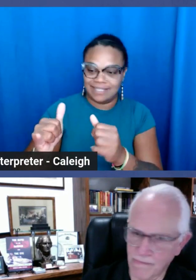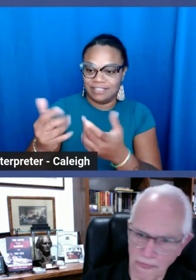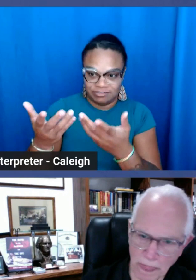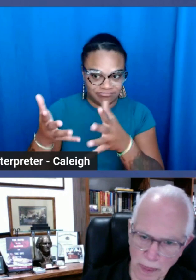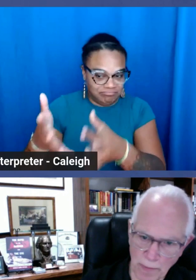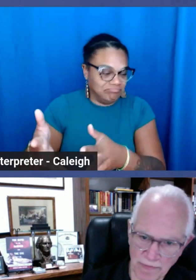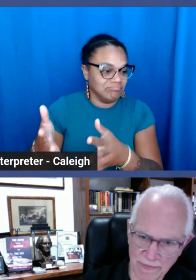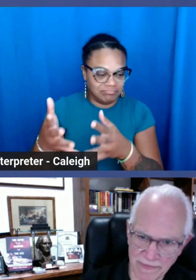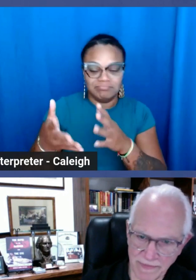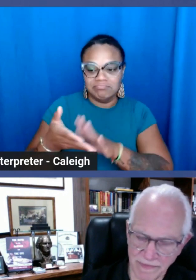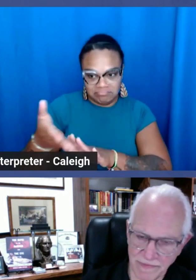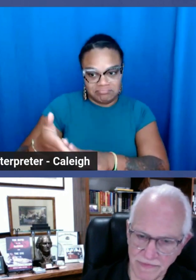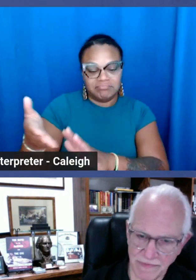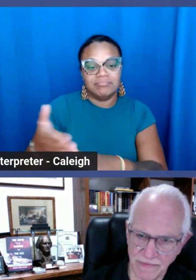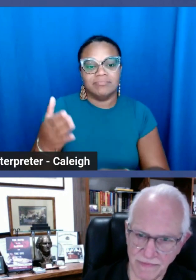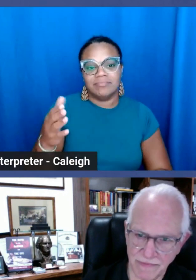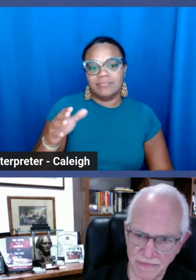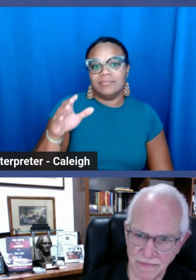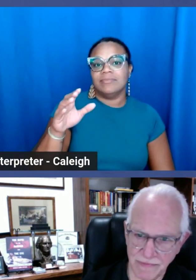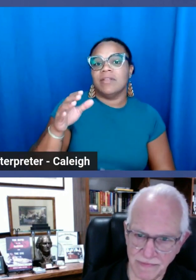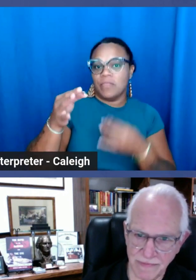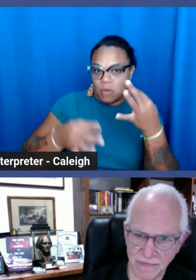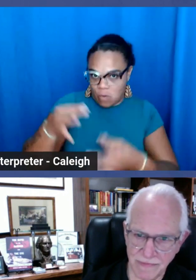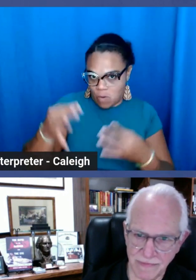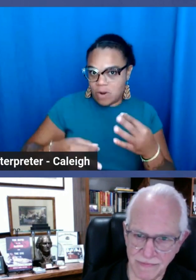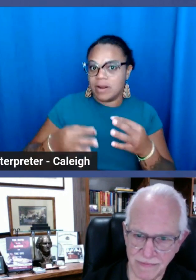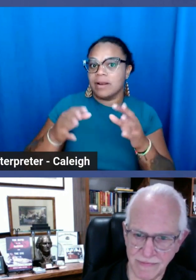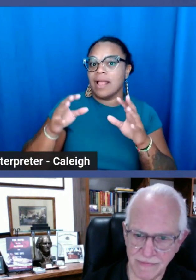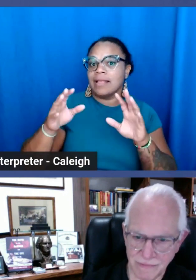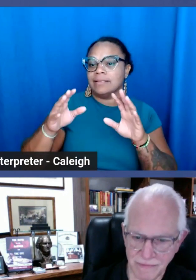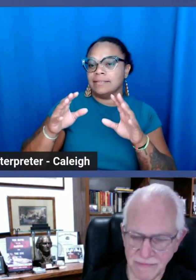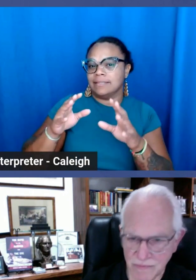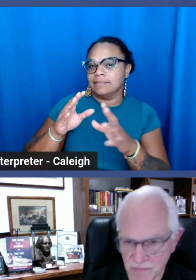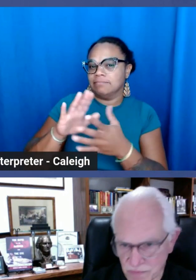the court, if that's the right way to frame that.